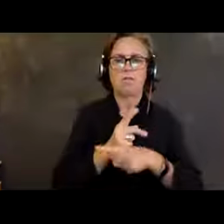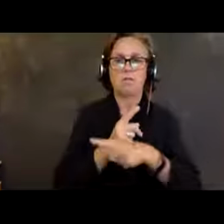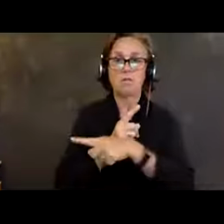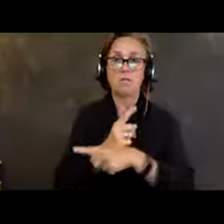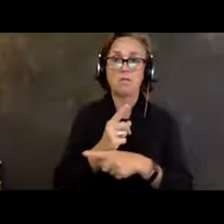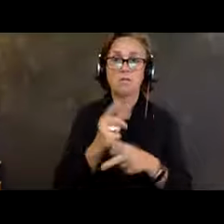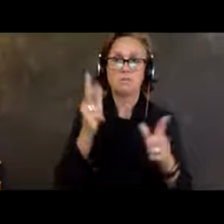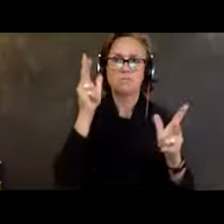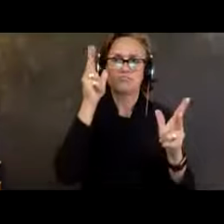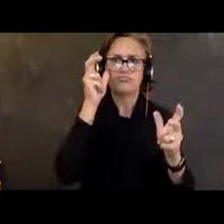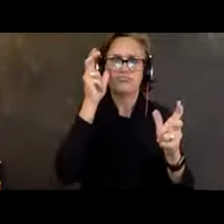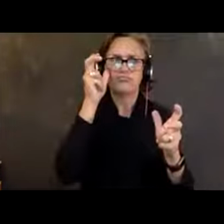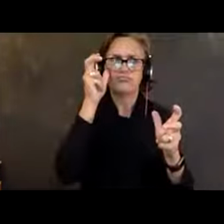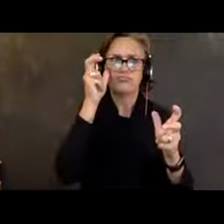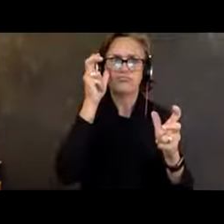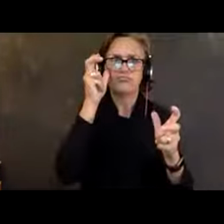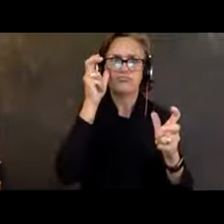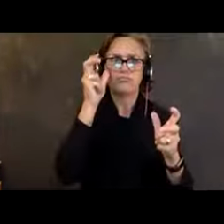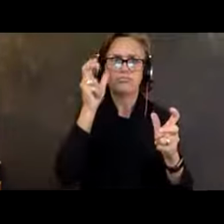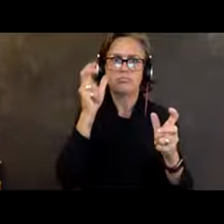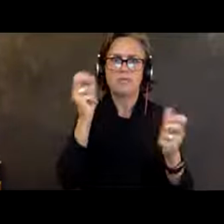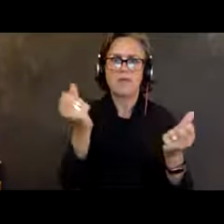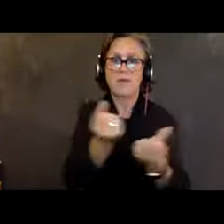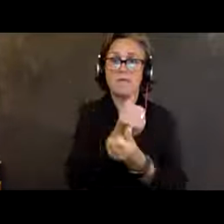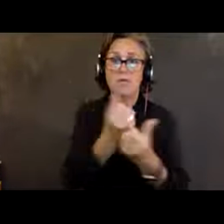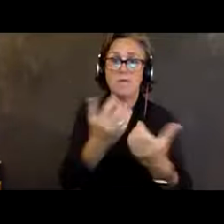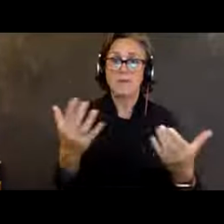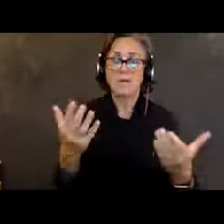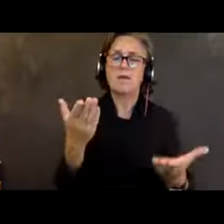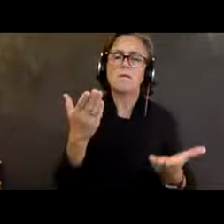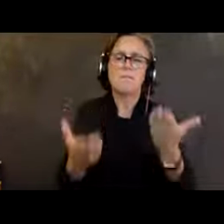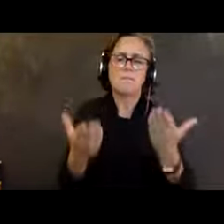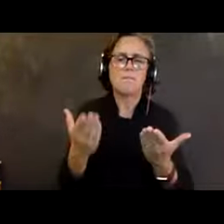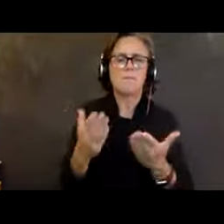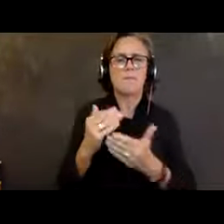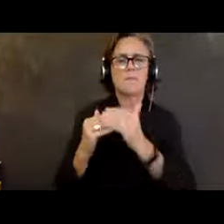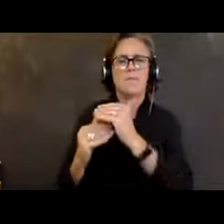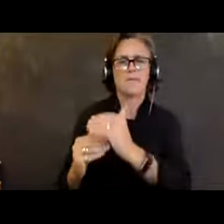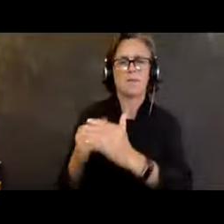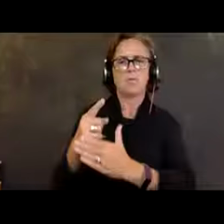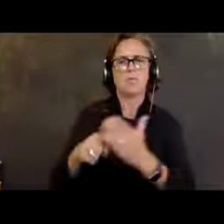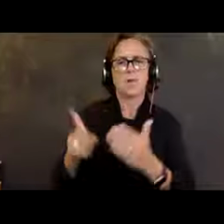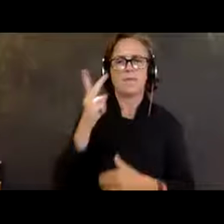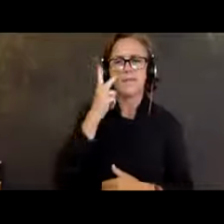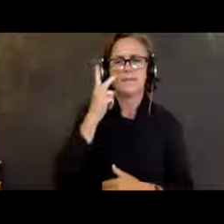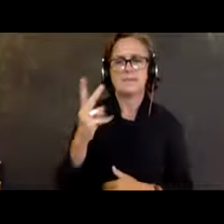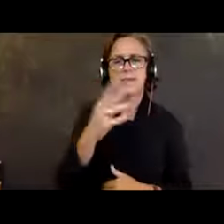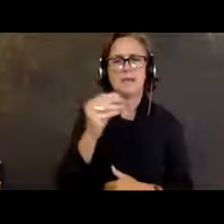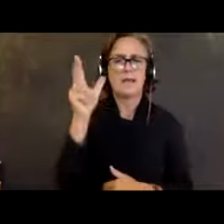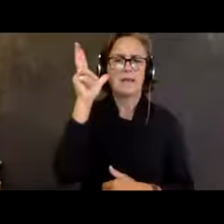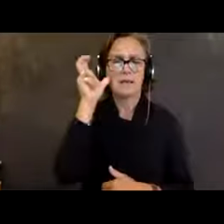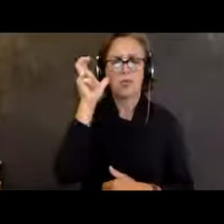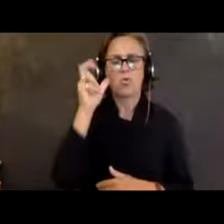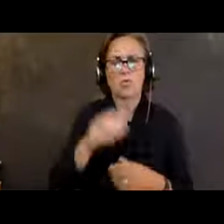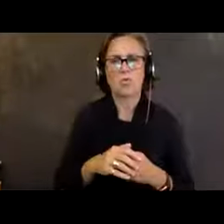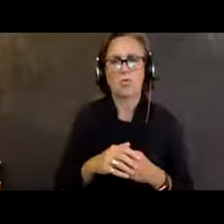listening, and maybe limiting when we're watching the news until our children go to bed, or trying to find ways that